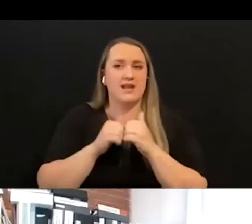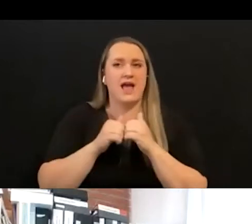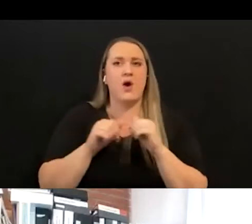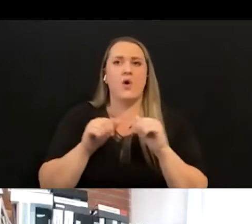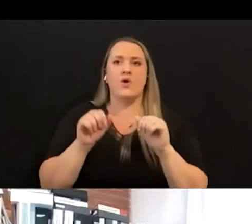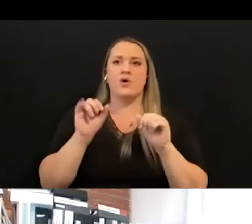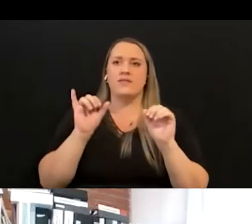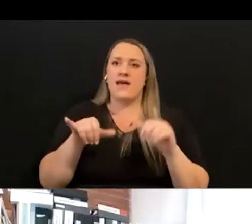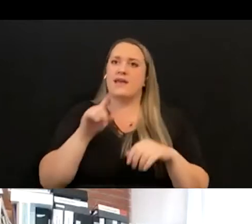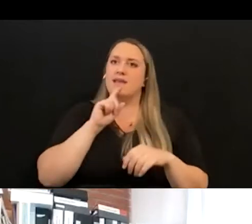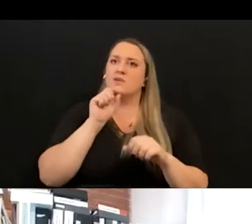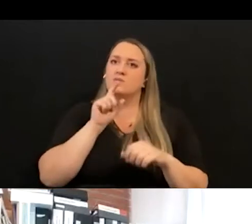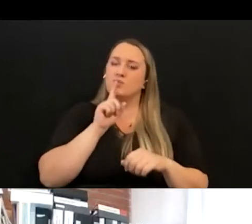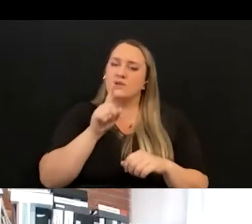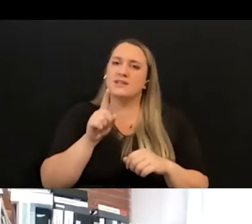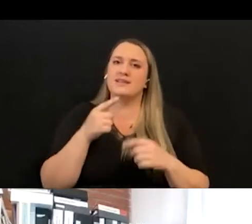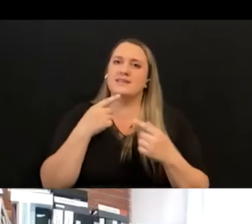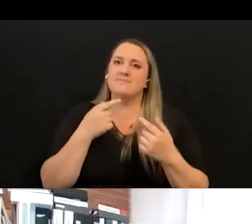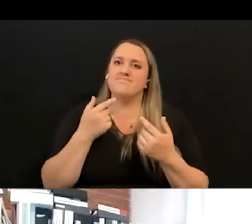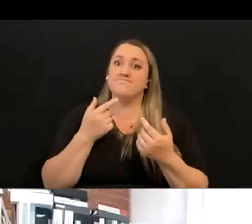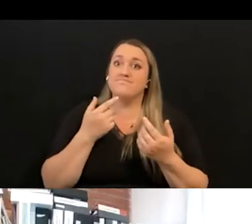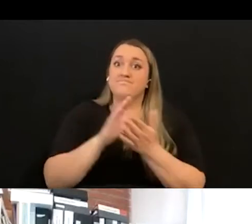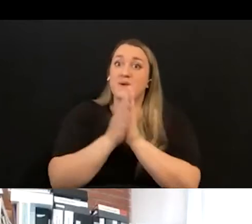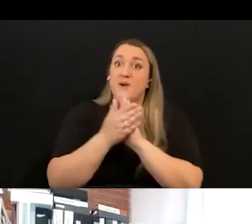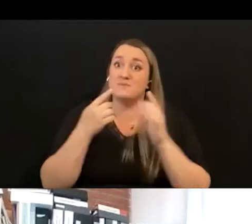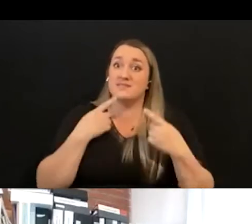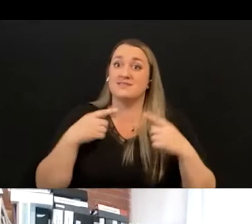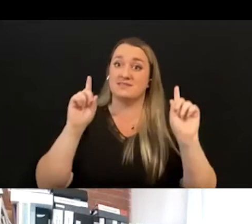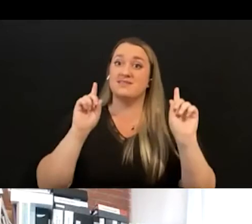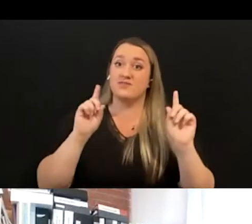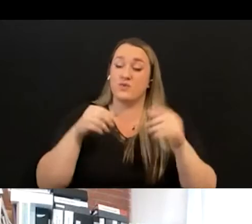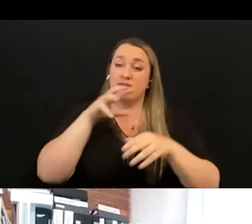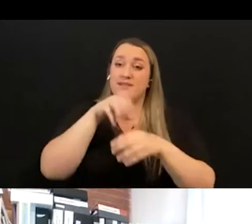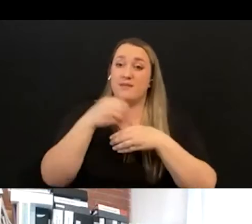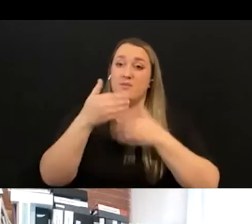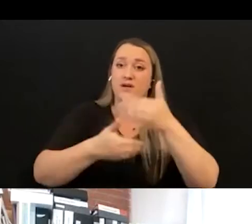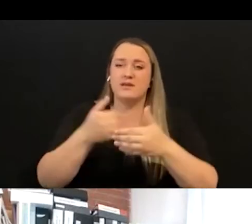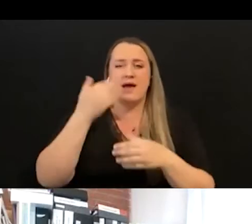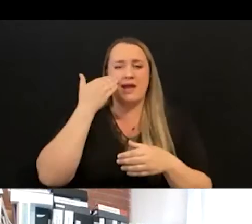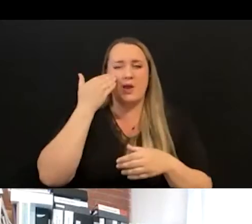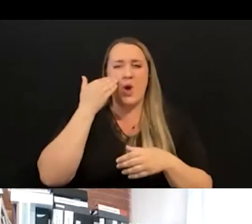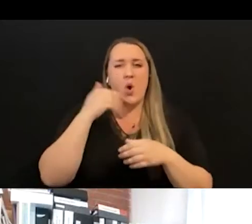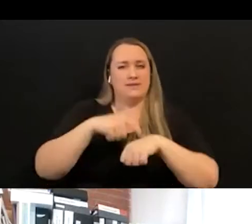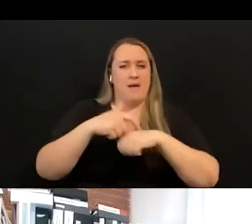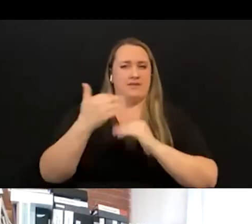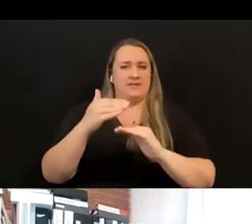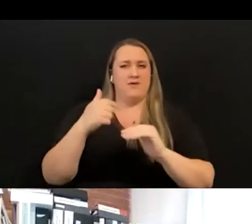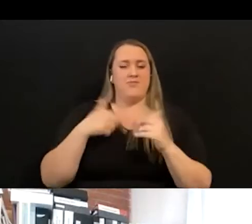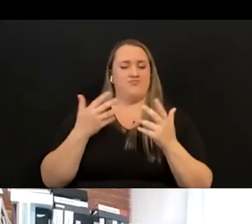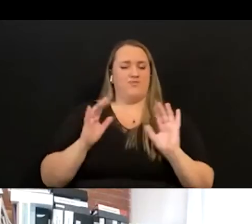achieve is a really valuable part of the process too. But I know that we're short of time, so that's all I'm going to